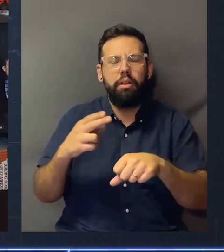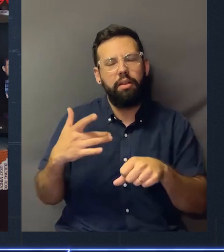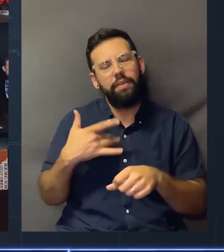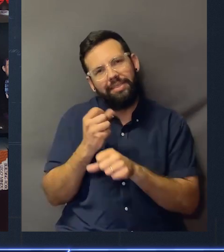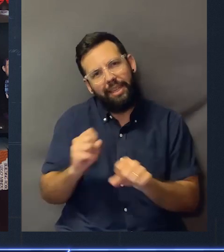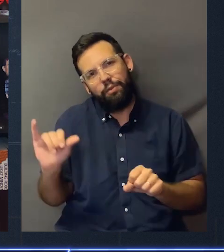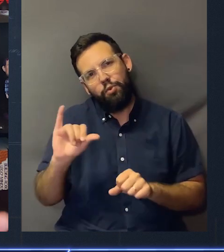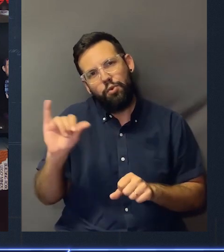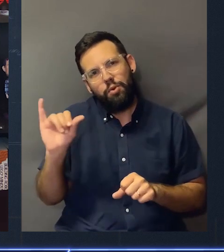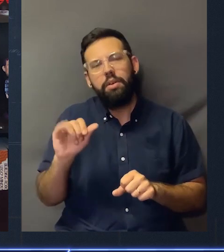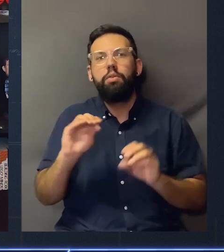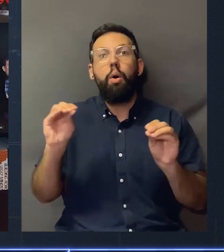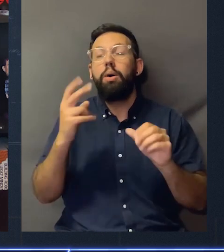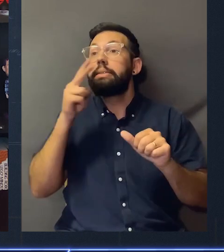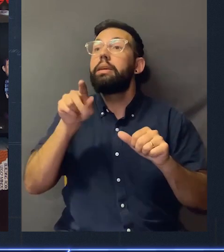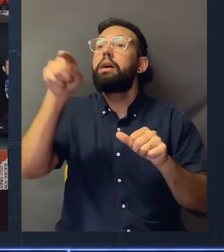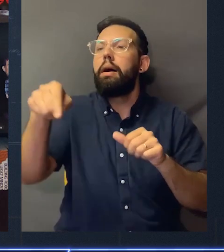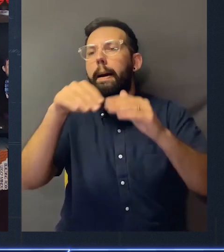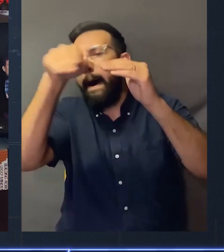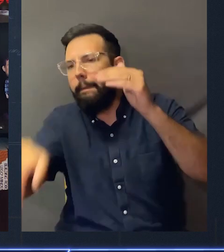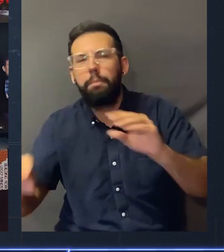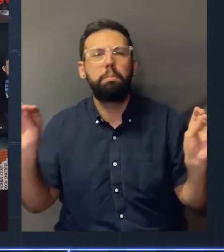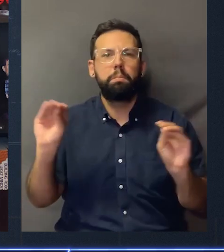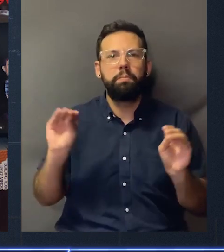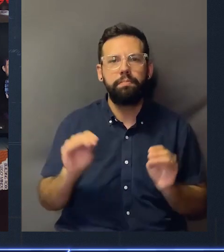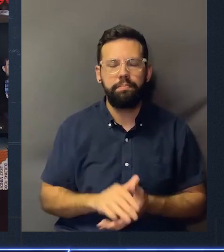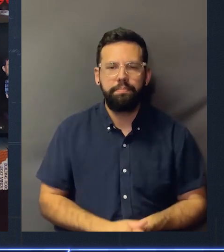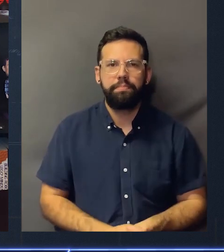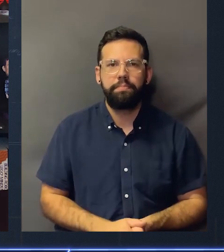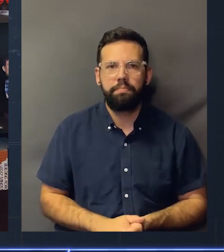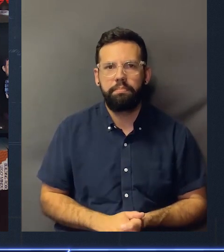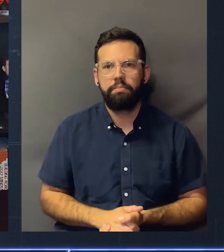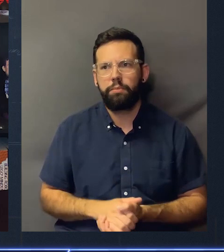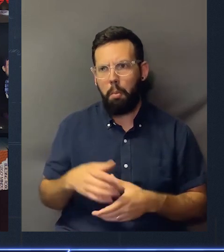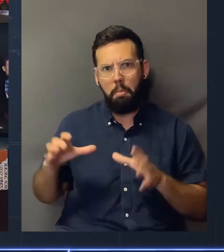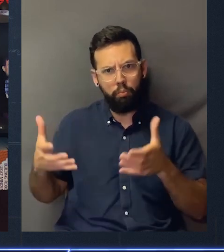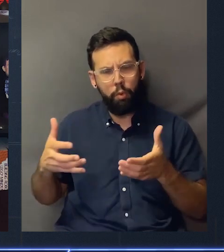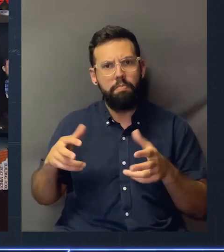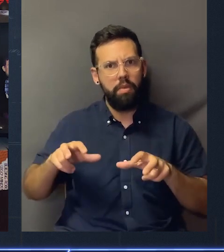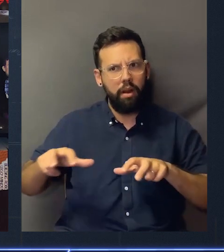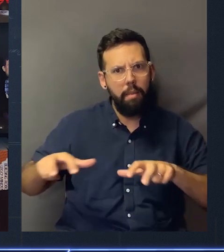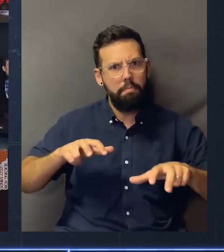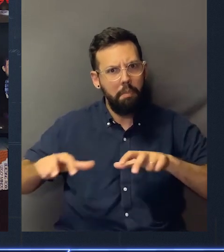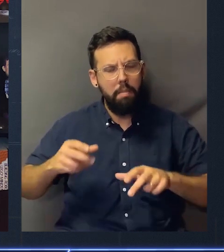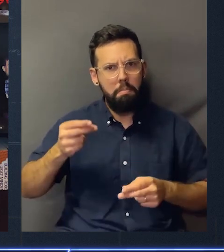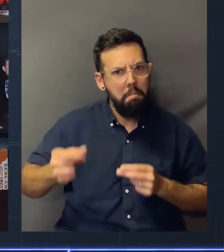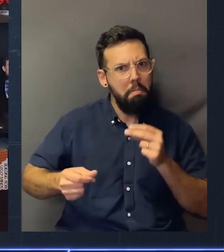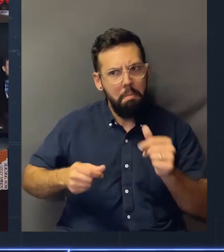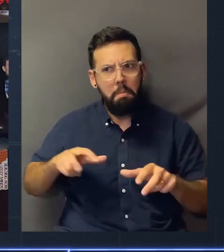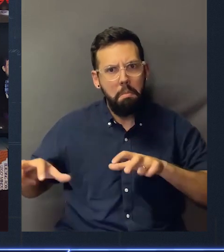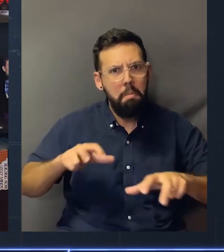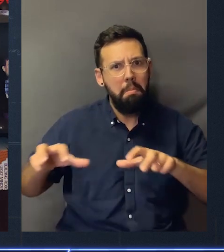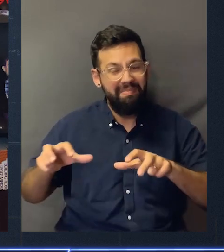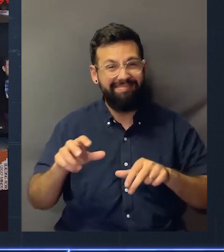stuff. Not a whole lot of open air to see. We're climbing up at a pretty good clip. I'm